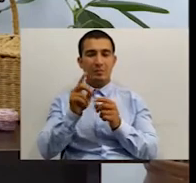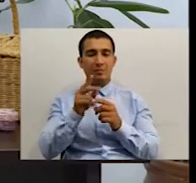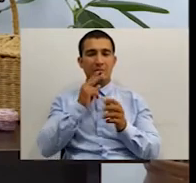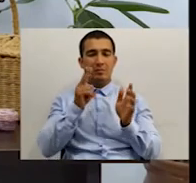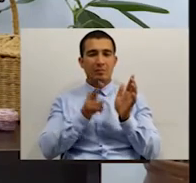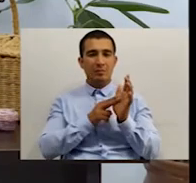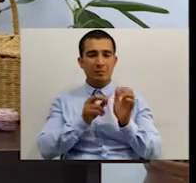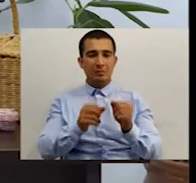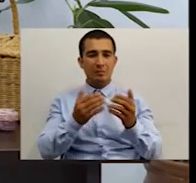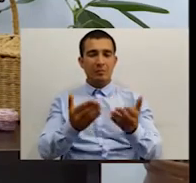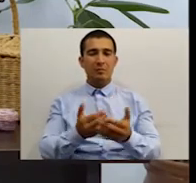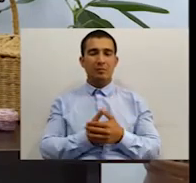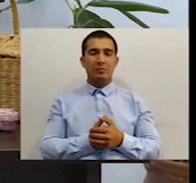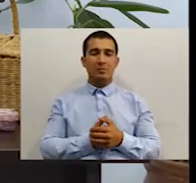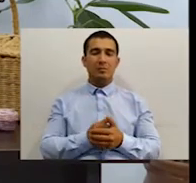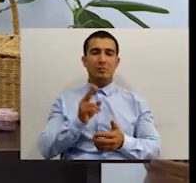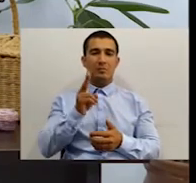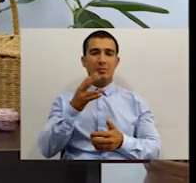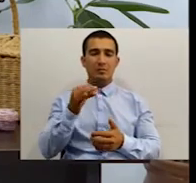buyoqqa yopishtirib qo'ysanglar bo'ladi.